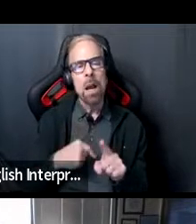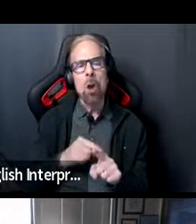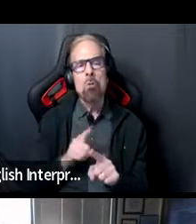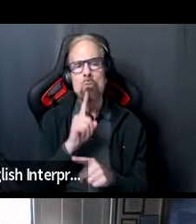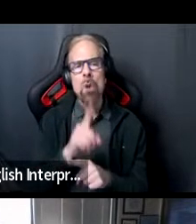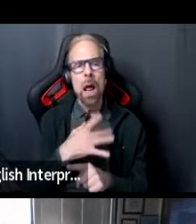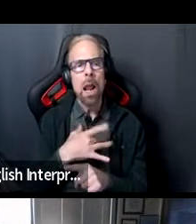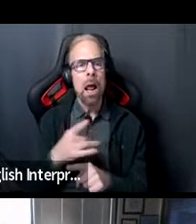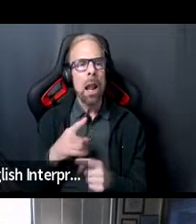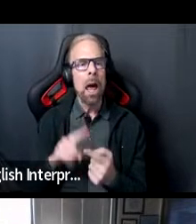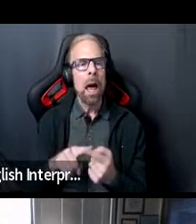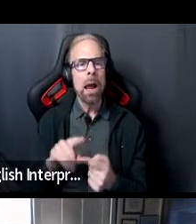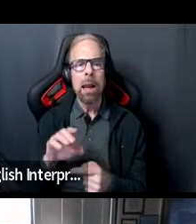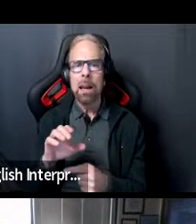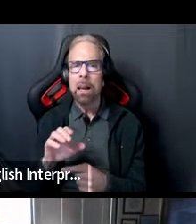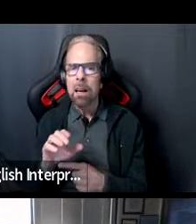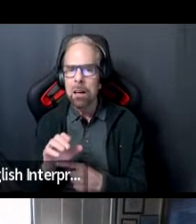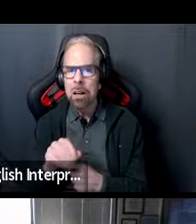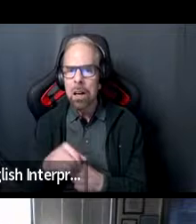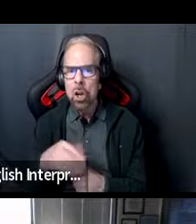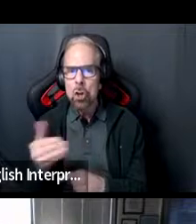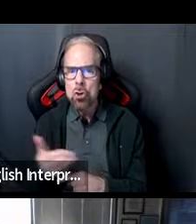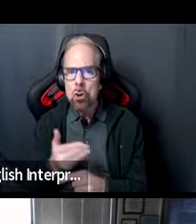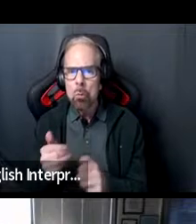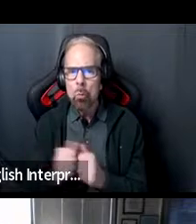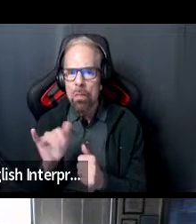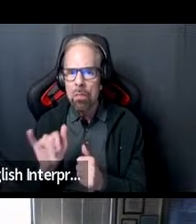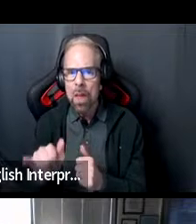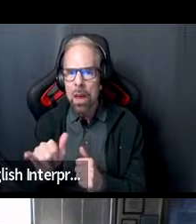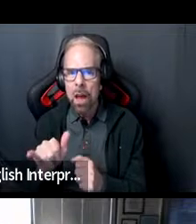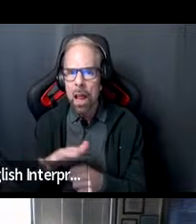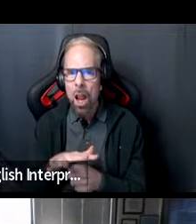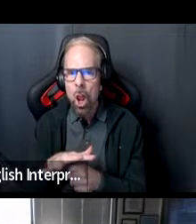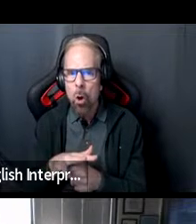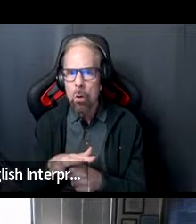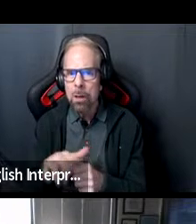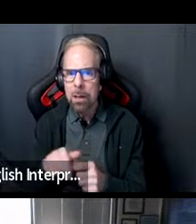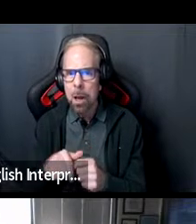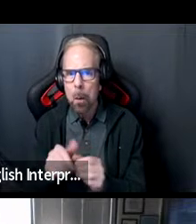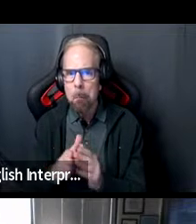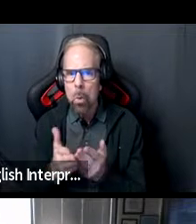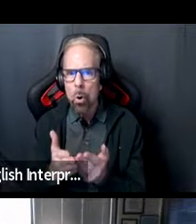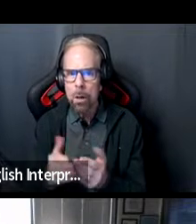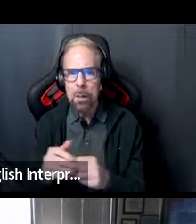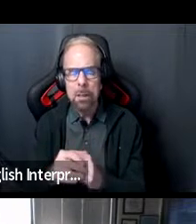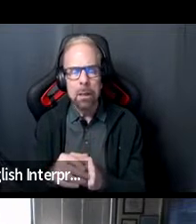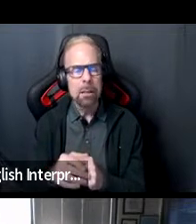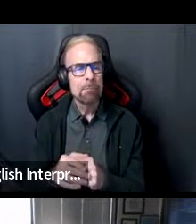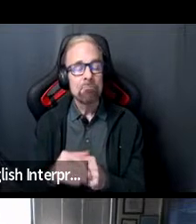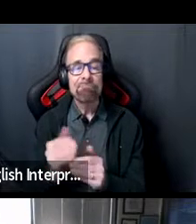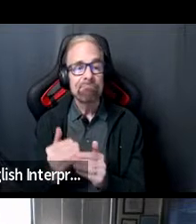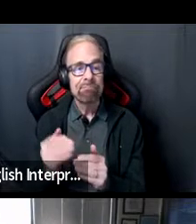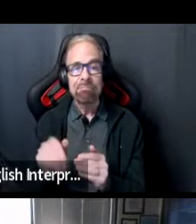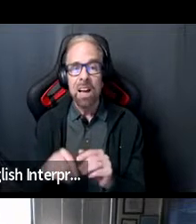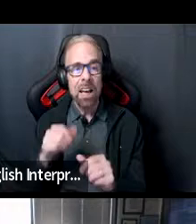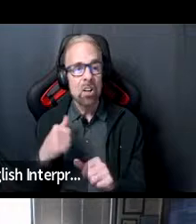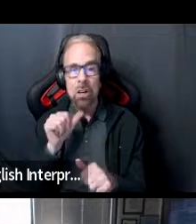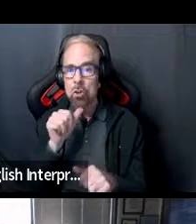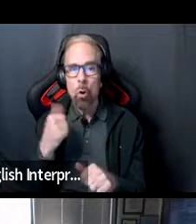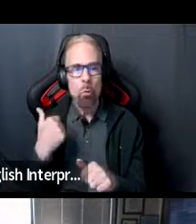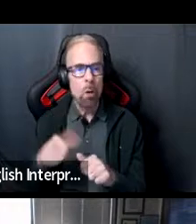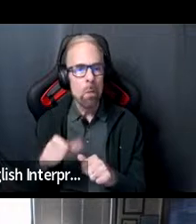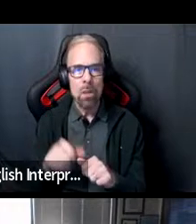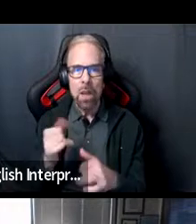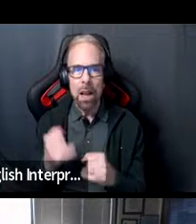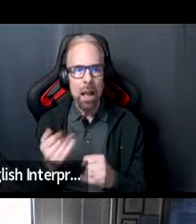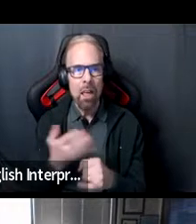Crying in H Mart. If anybody's read that, which is a lovely book. So that's, I think I've said it to people at some point. I don't remember the last thing I recommended, but